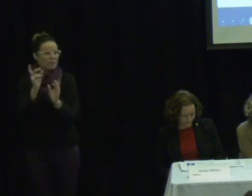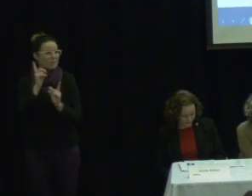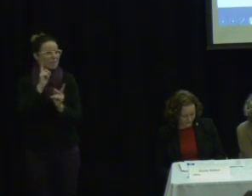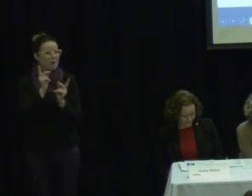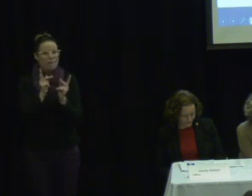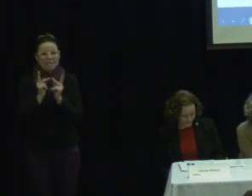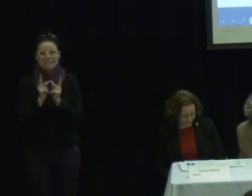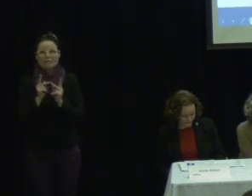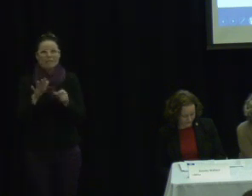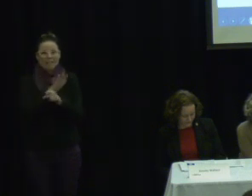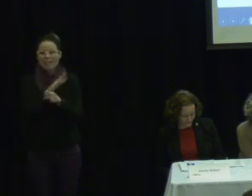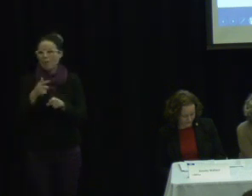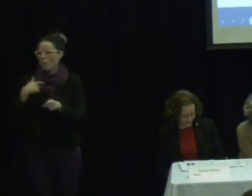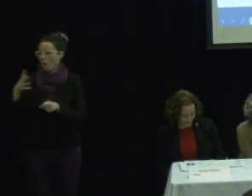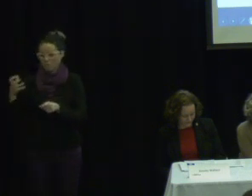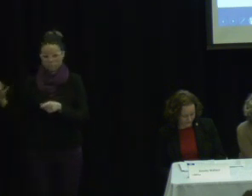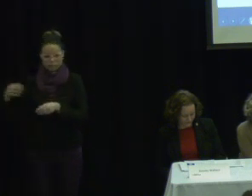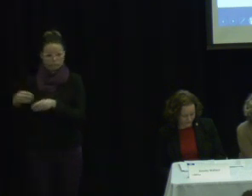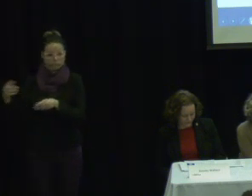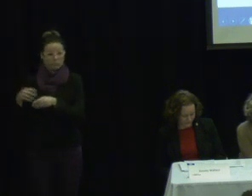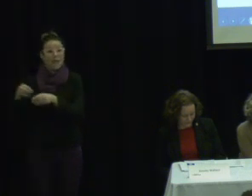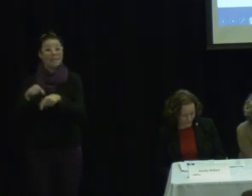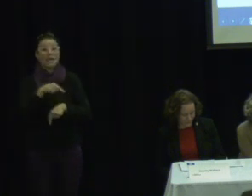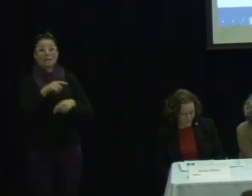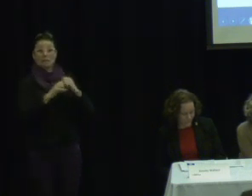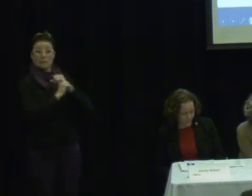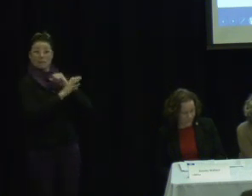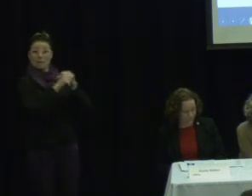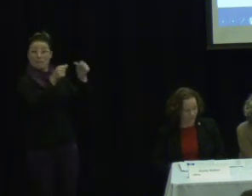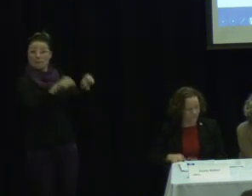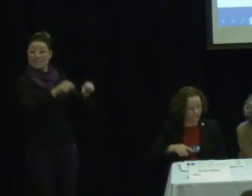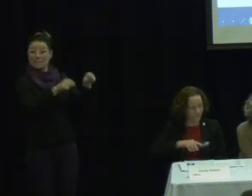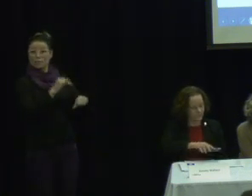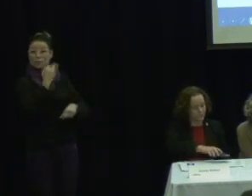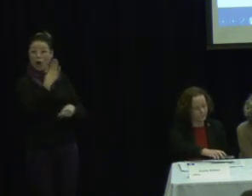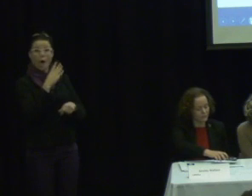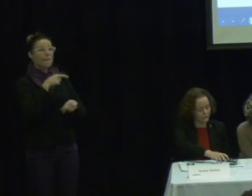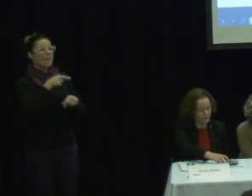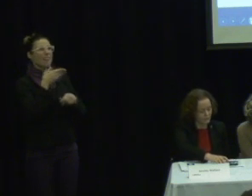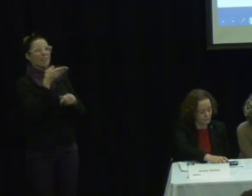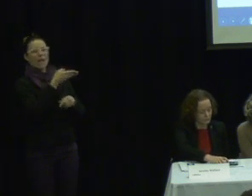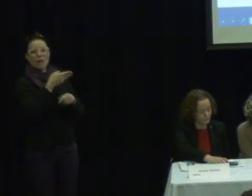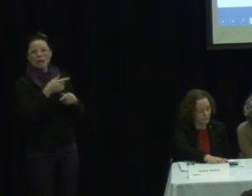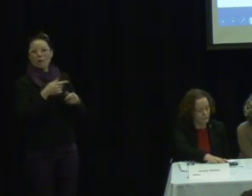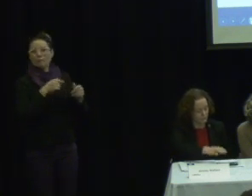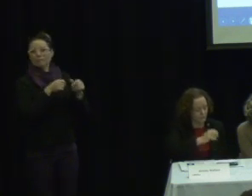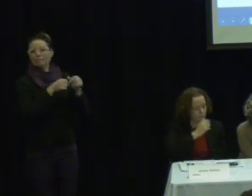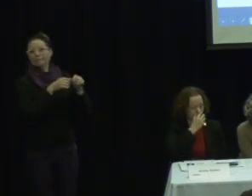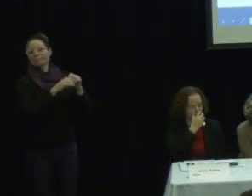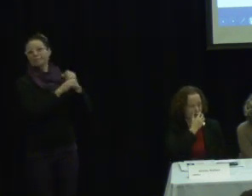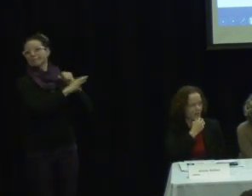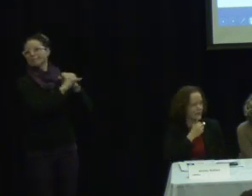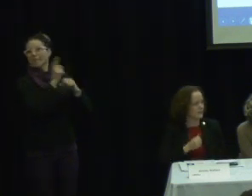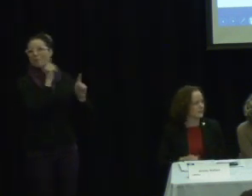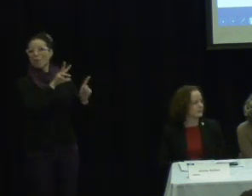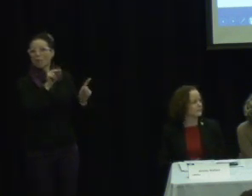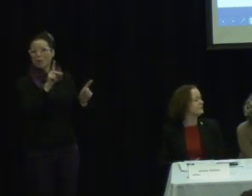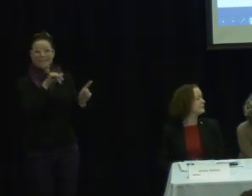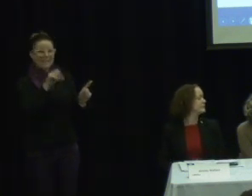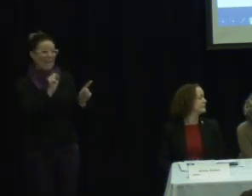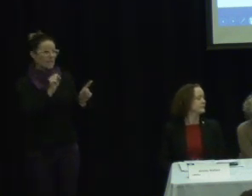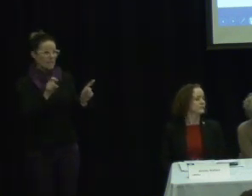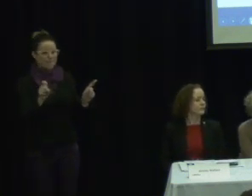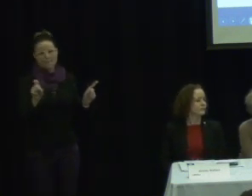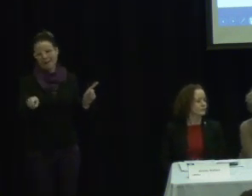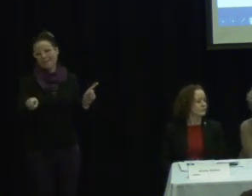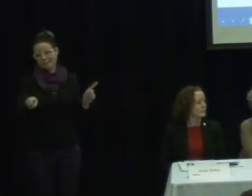up. It will be up for 30 days because it has to be up for 30 days in order to do a sponsorship. So some people are like, oh,